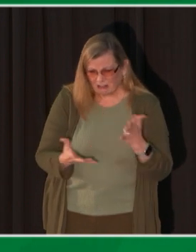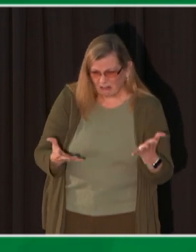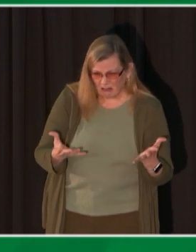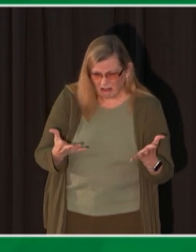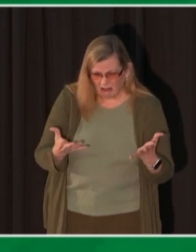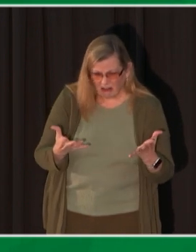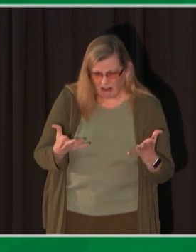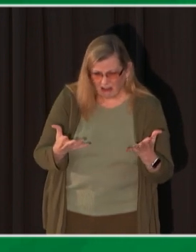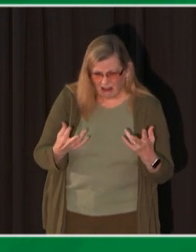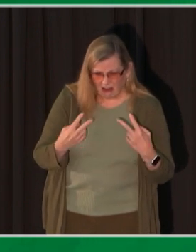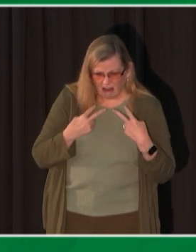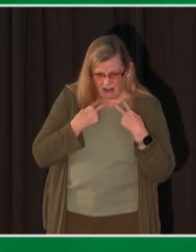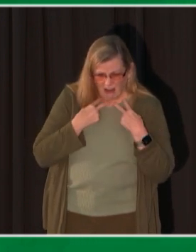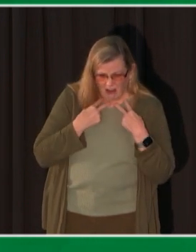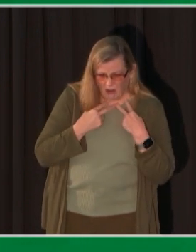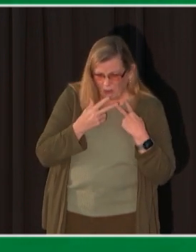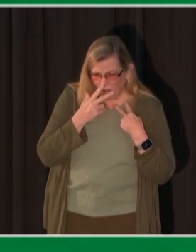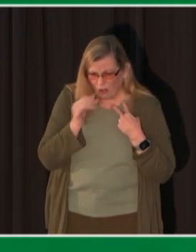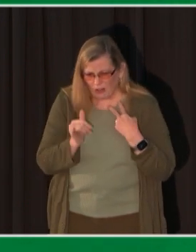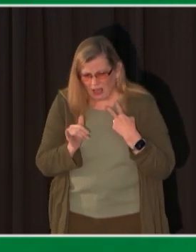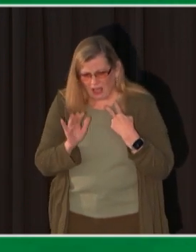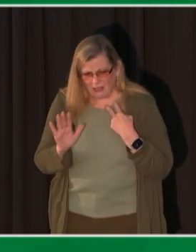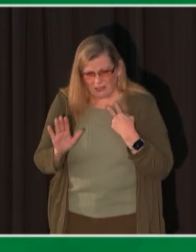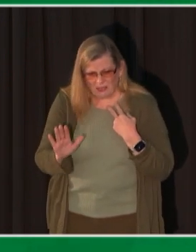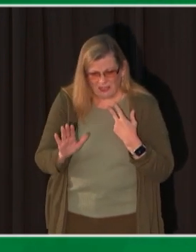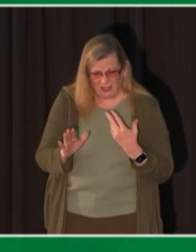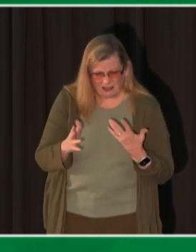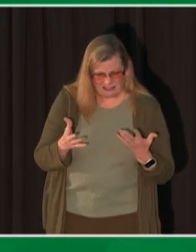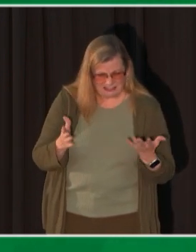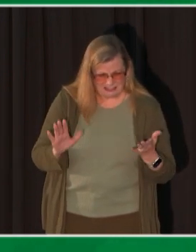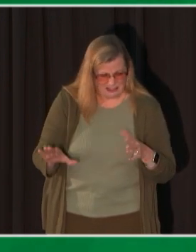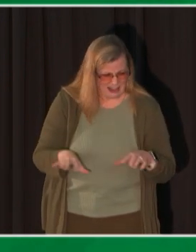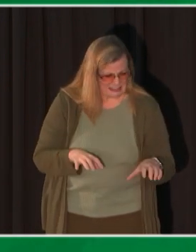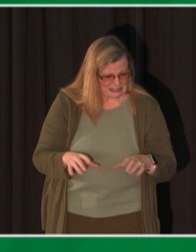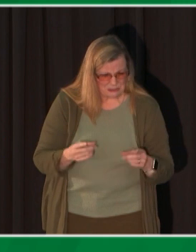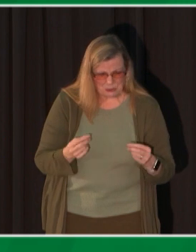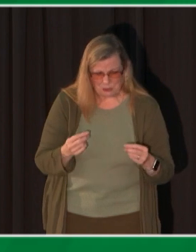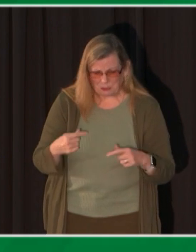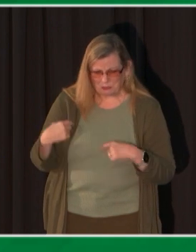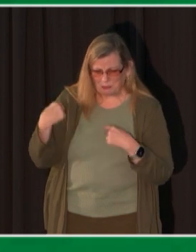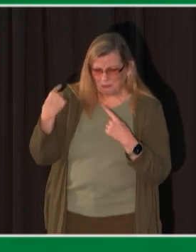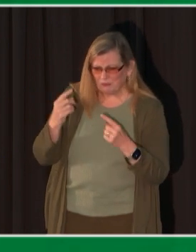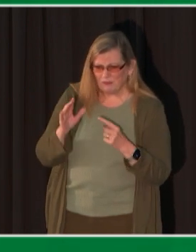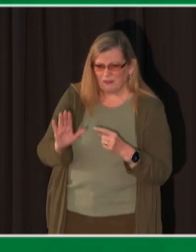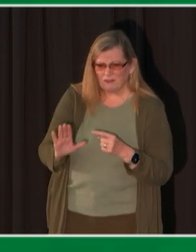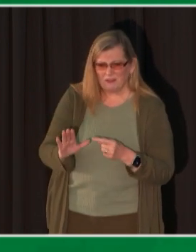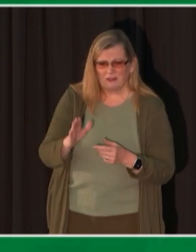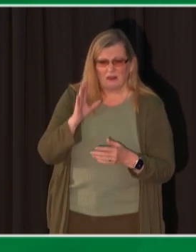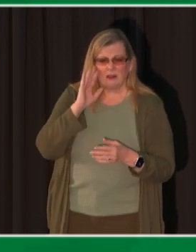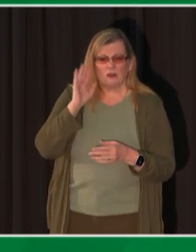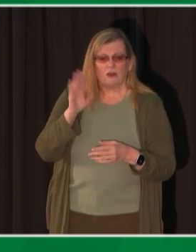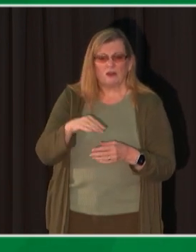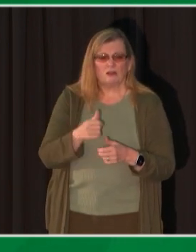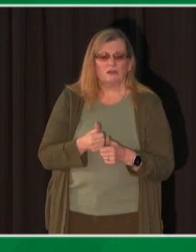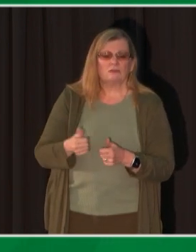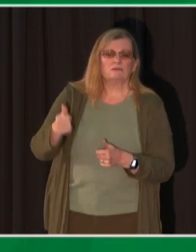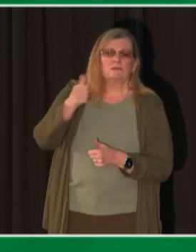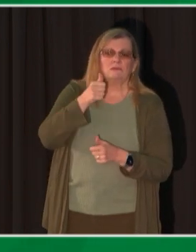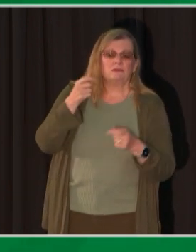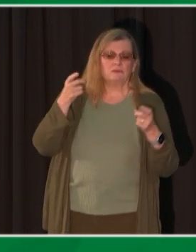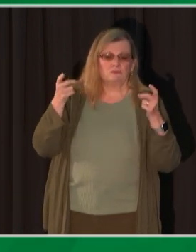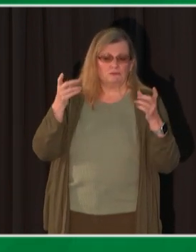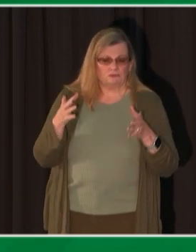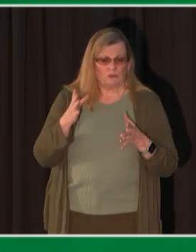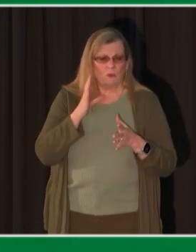seniors, and what that means for all of their activities and events. And I know that the chancellor will say some things about that